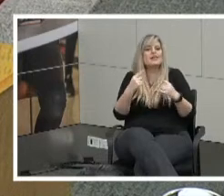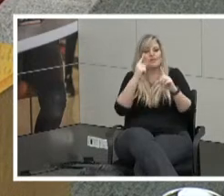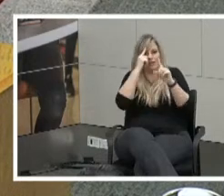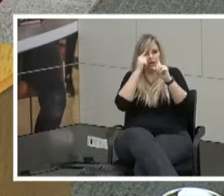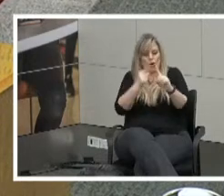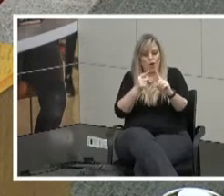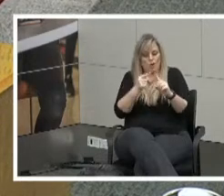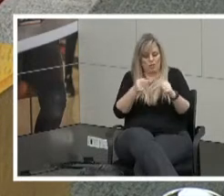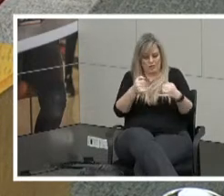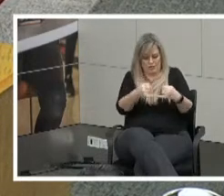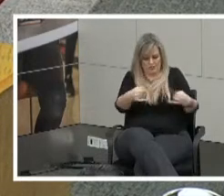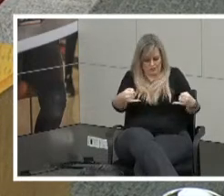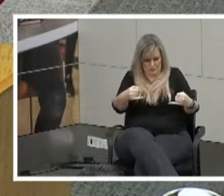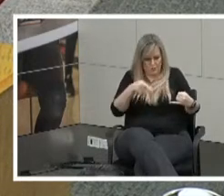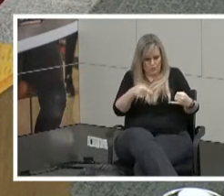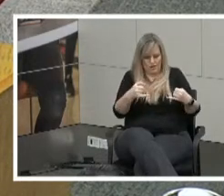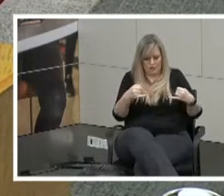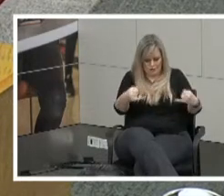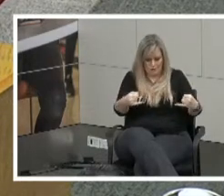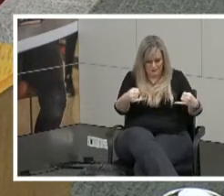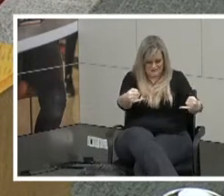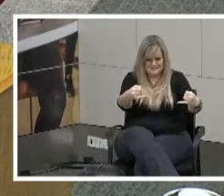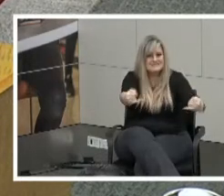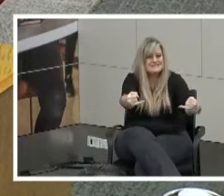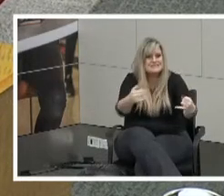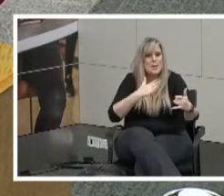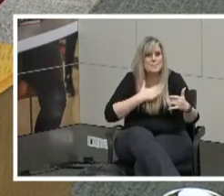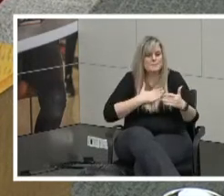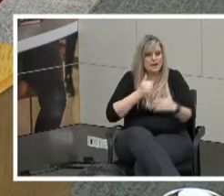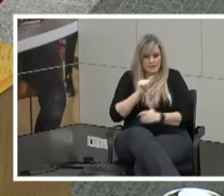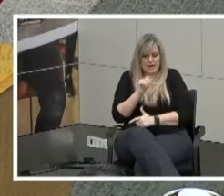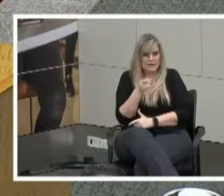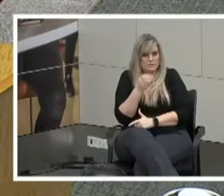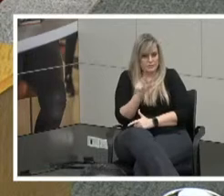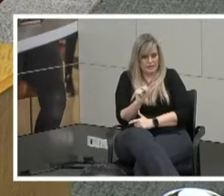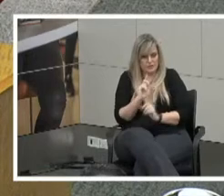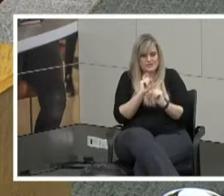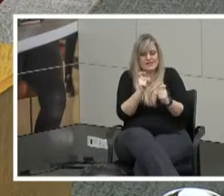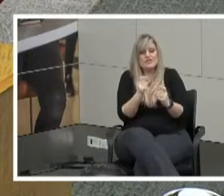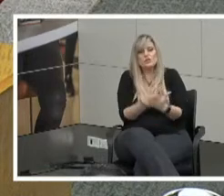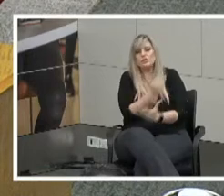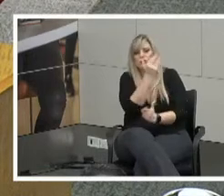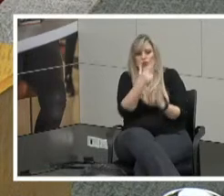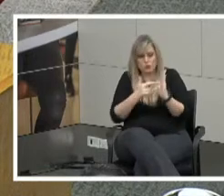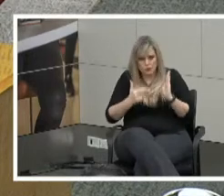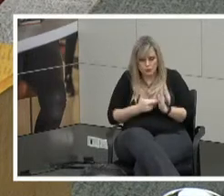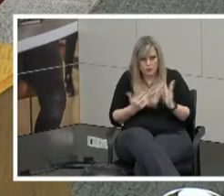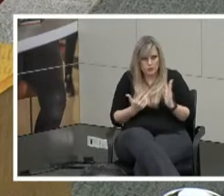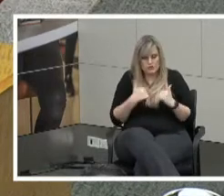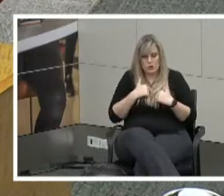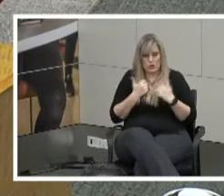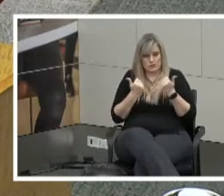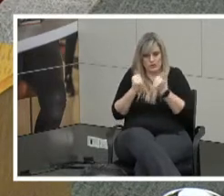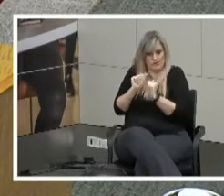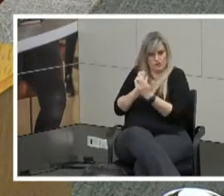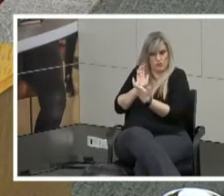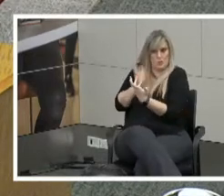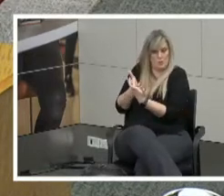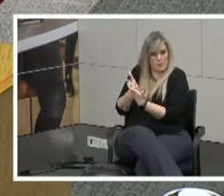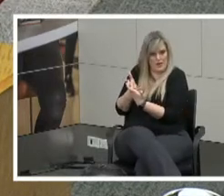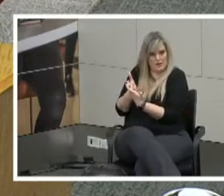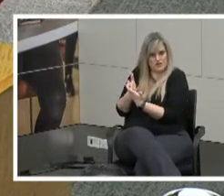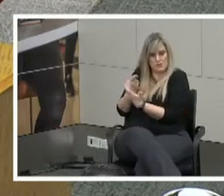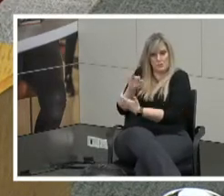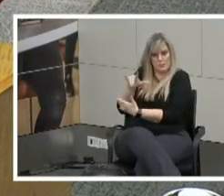changed my Administration like all others was given new guidance in an effort to make sure I fit into Mr miles bell